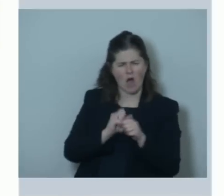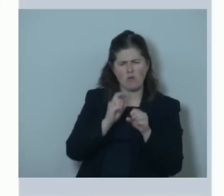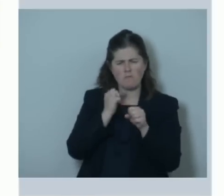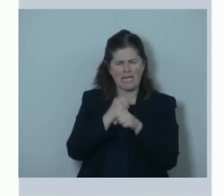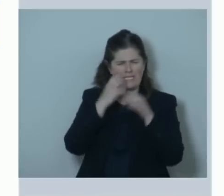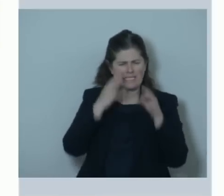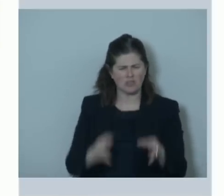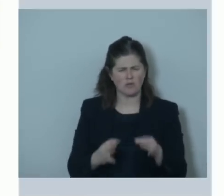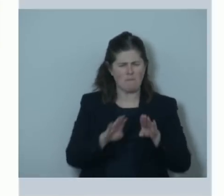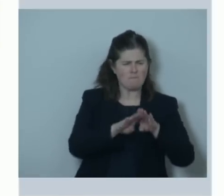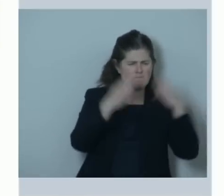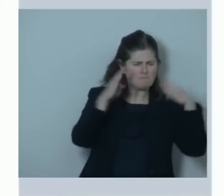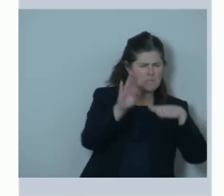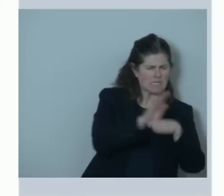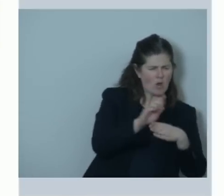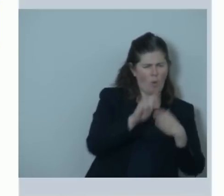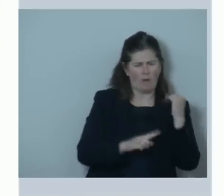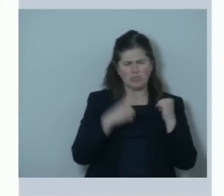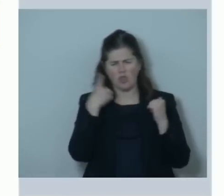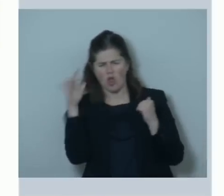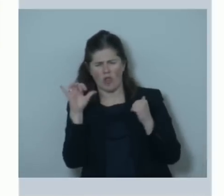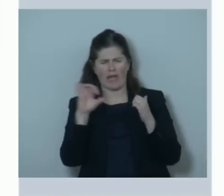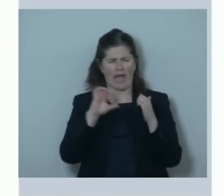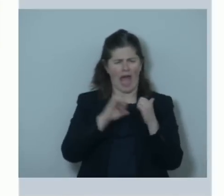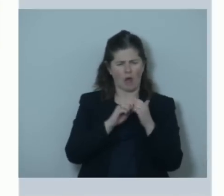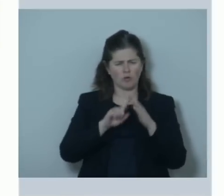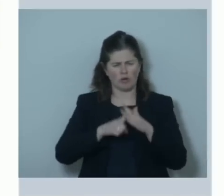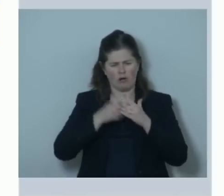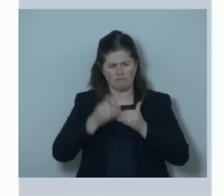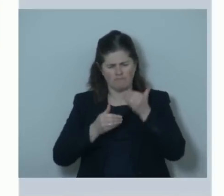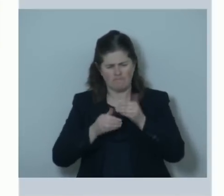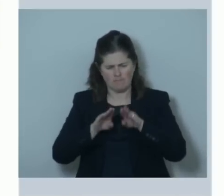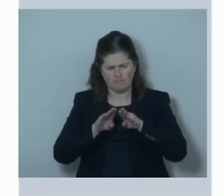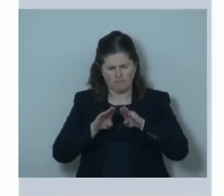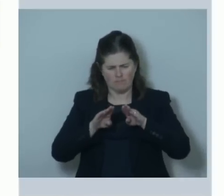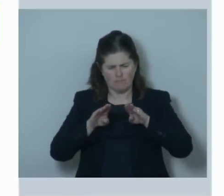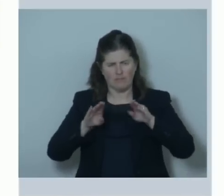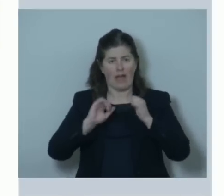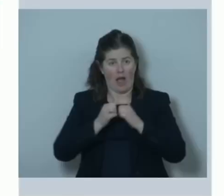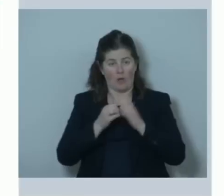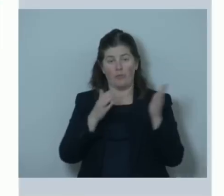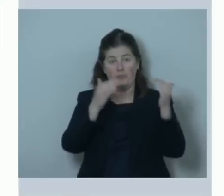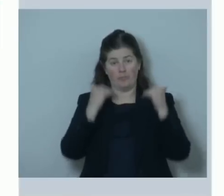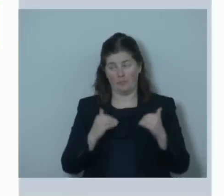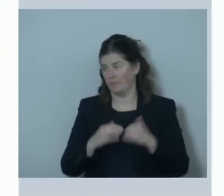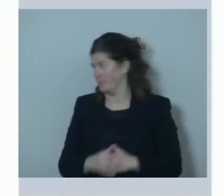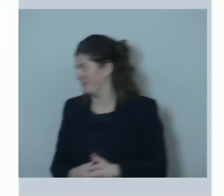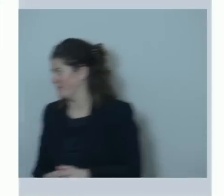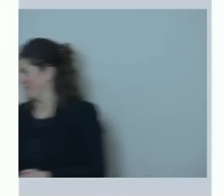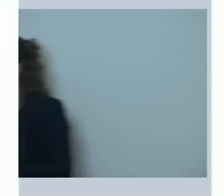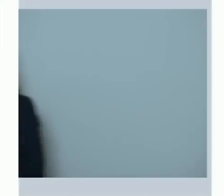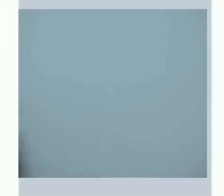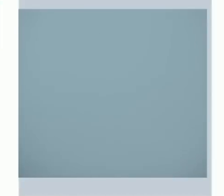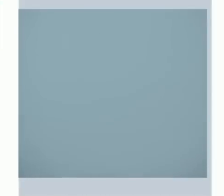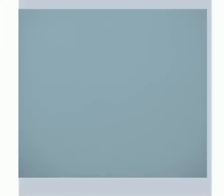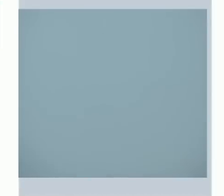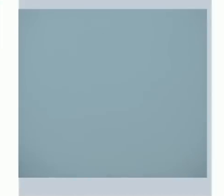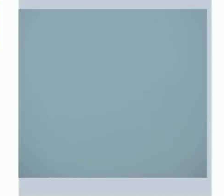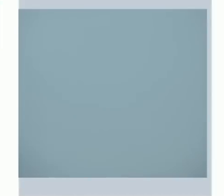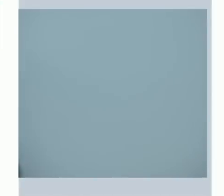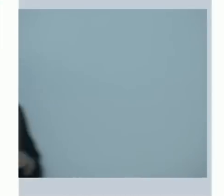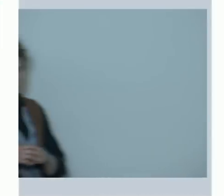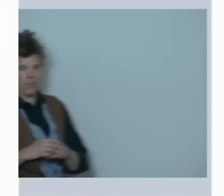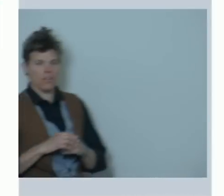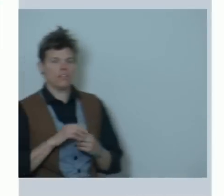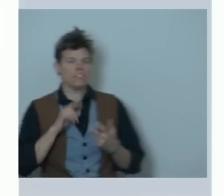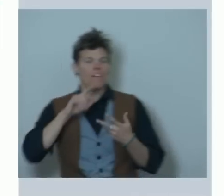businesses, what does it look like, and how do you phase it in? All right, and then what would phase 1 look like? Well, you heard that even though we're